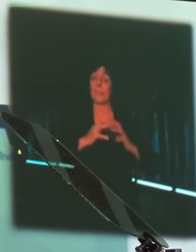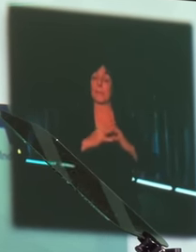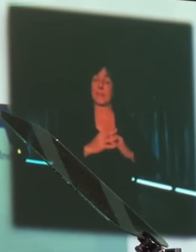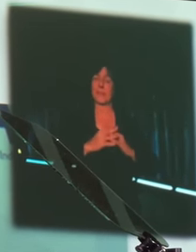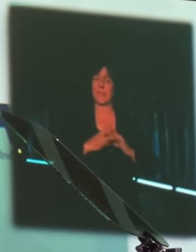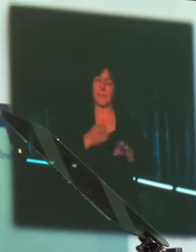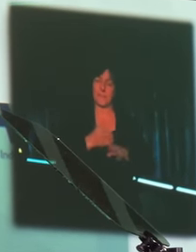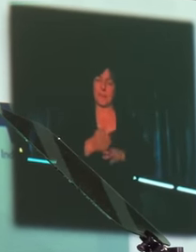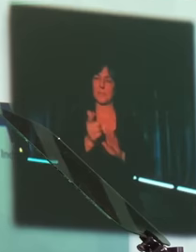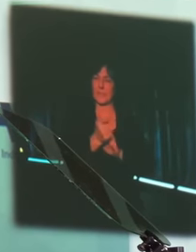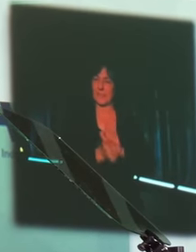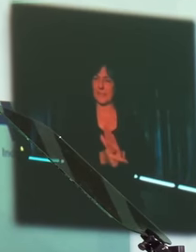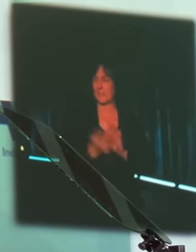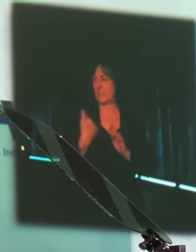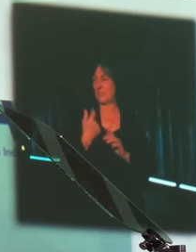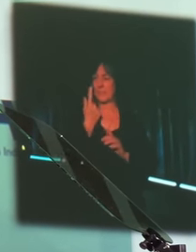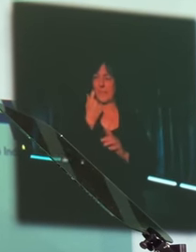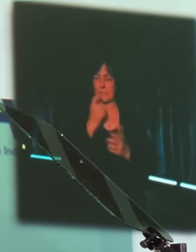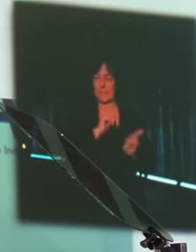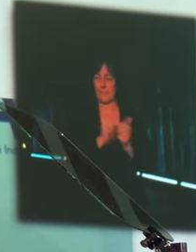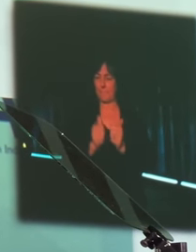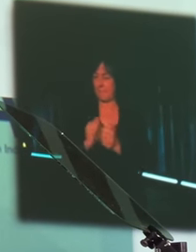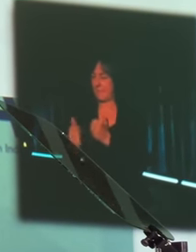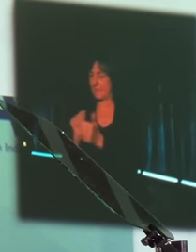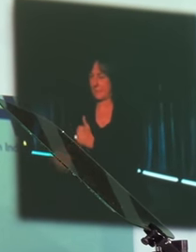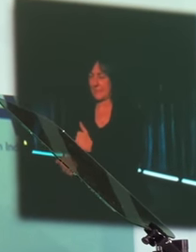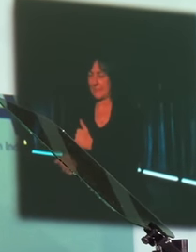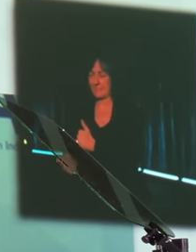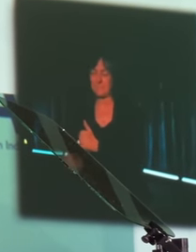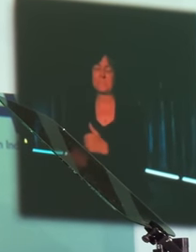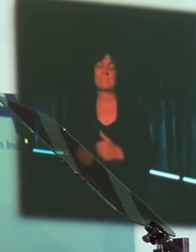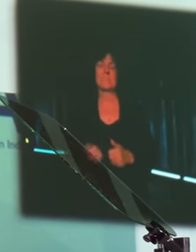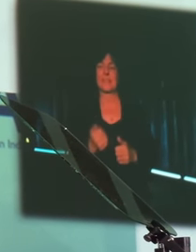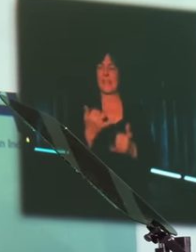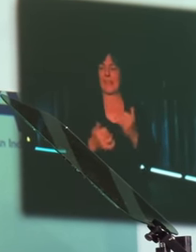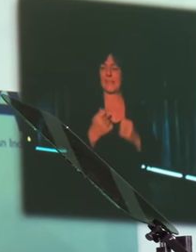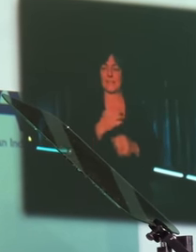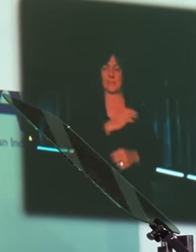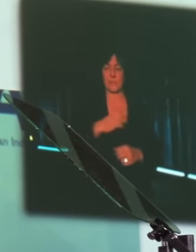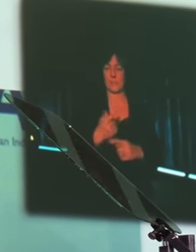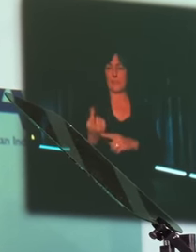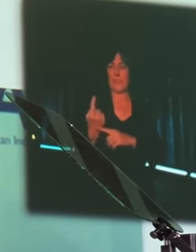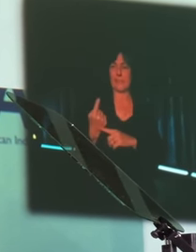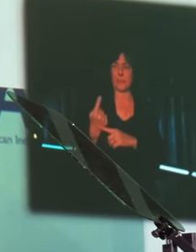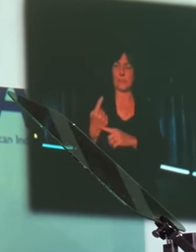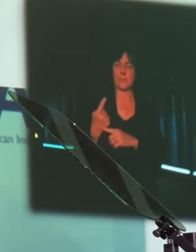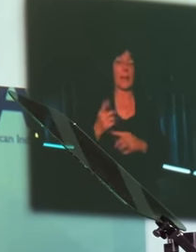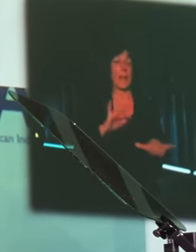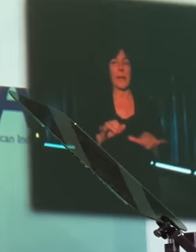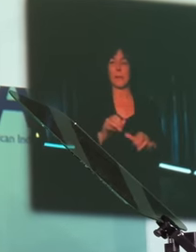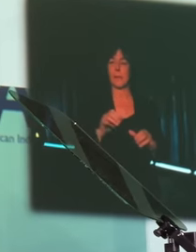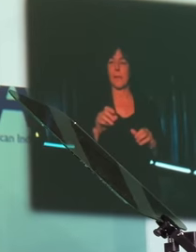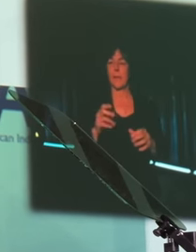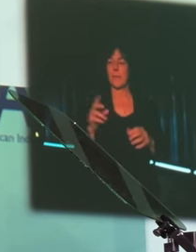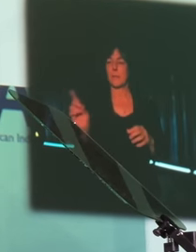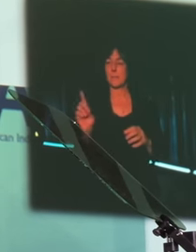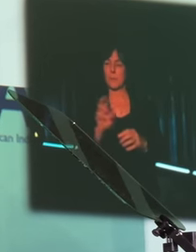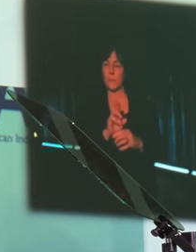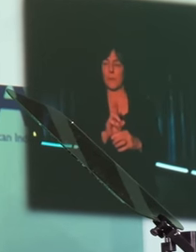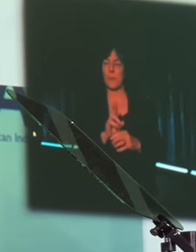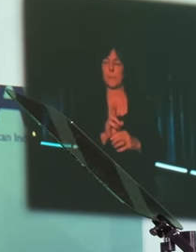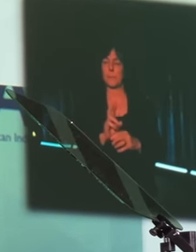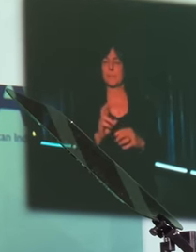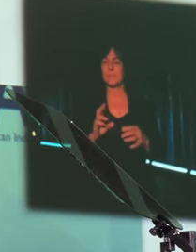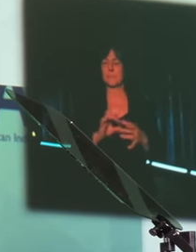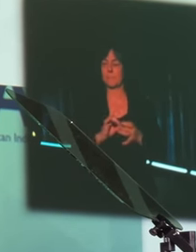the major pieces of legislation that we were able to get passed in the last Congress. That's things like the bipartisan infrastructure law that